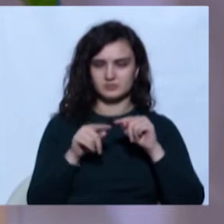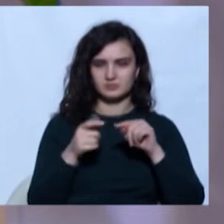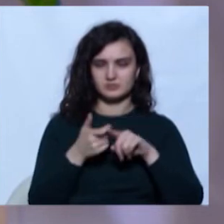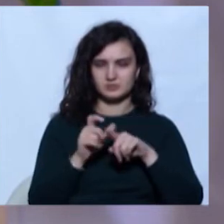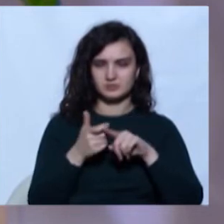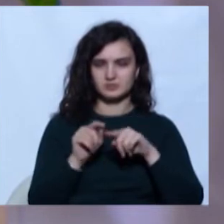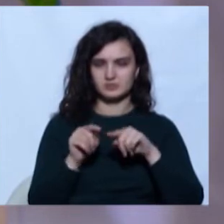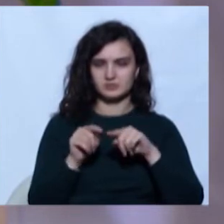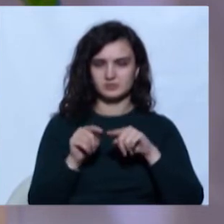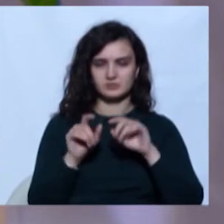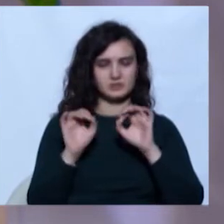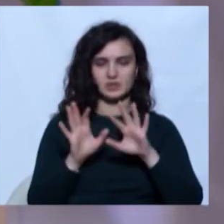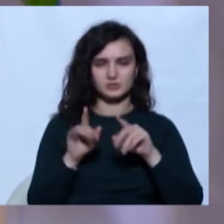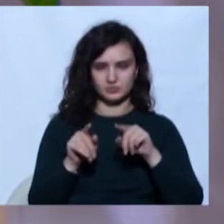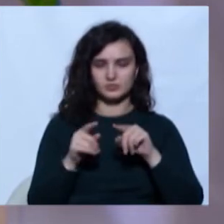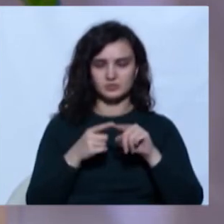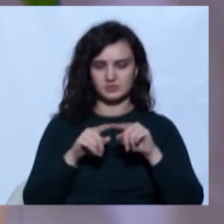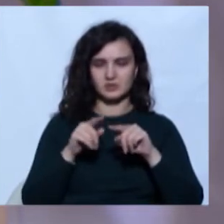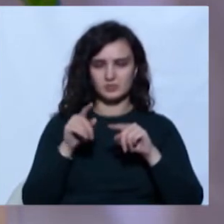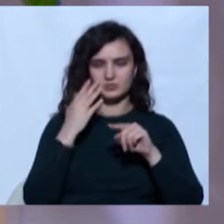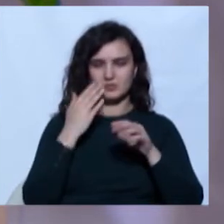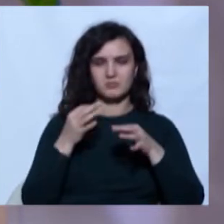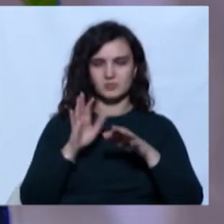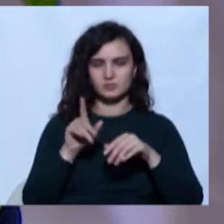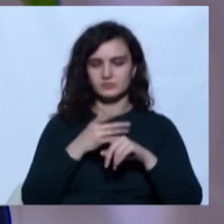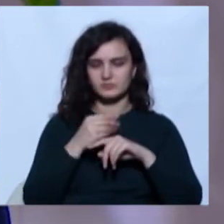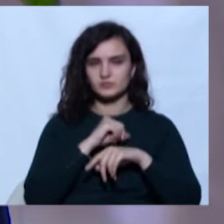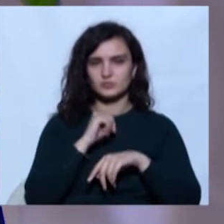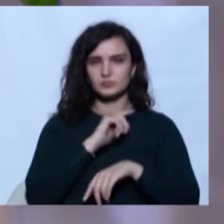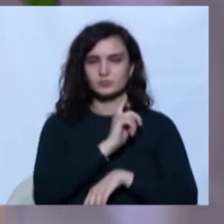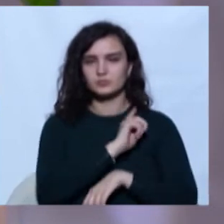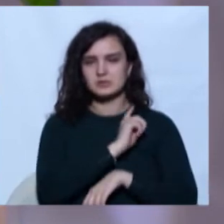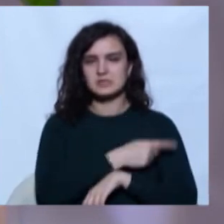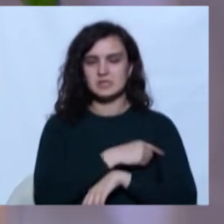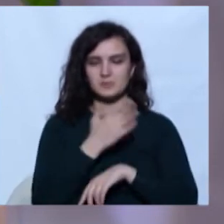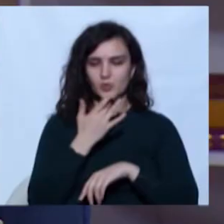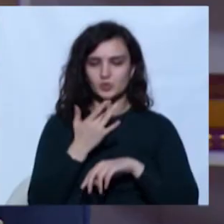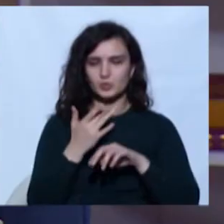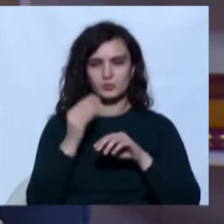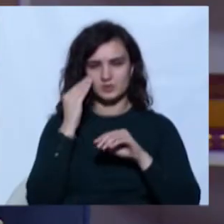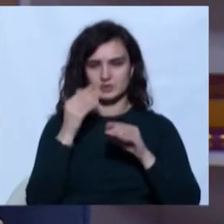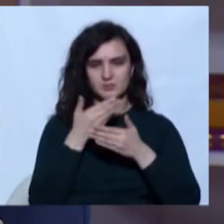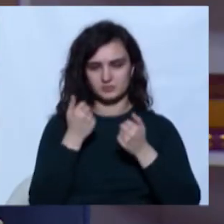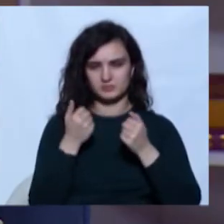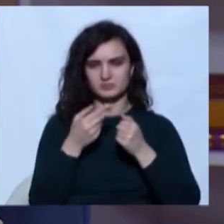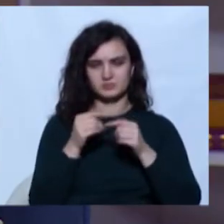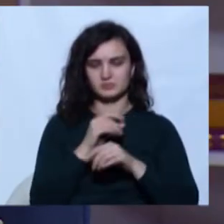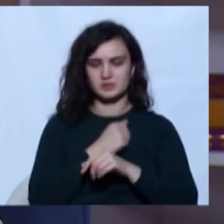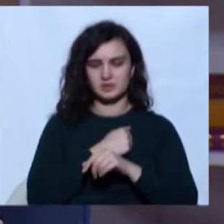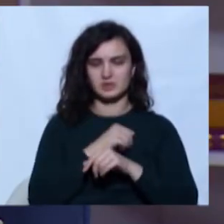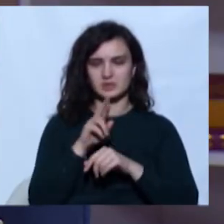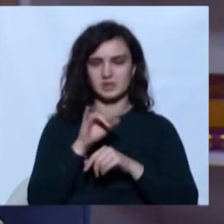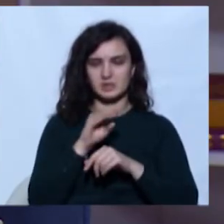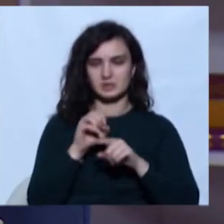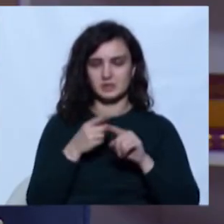very unfair because Dantes himself had no strong political views of his own. Poor Dantes.